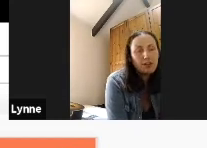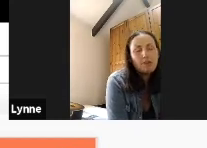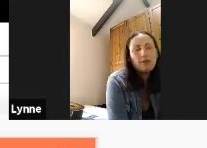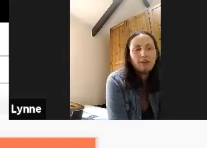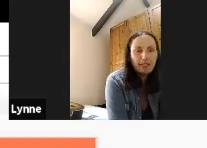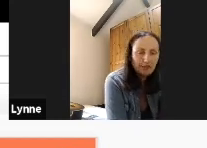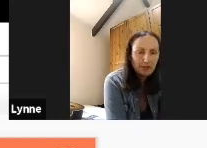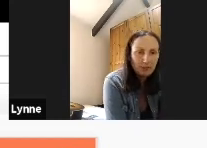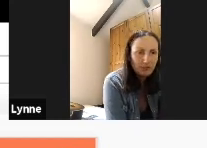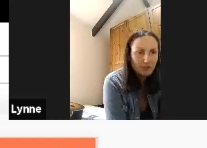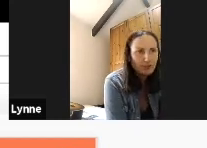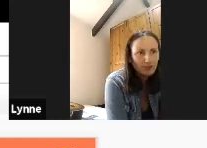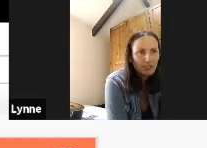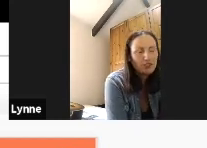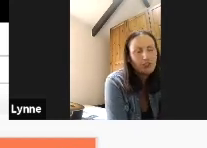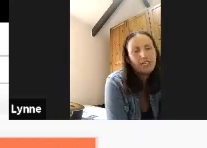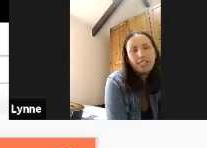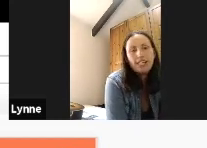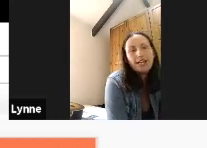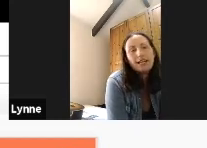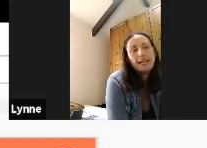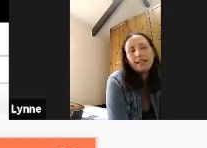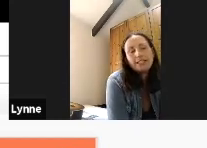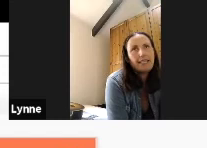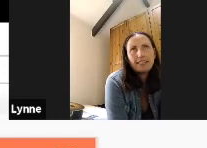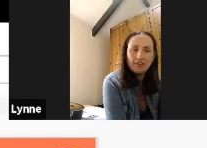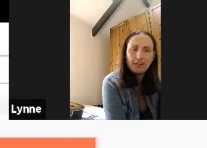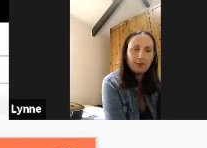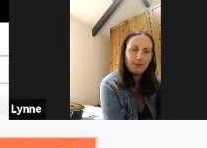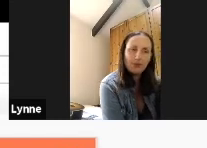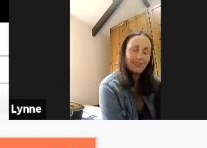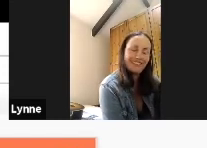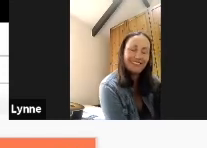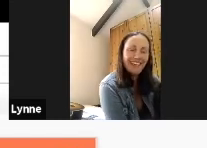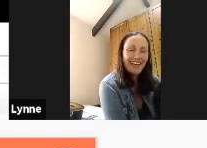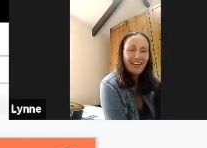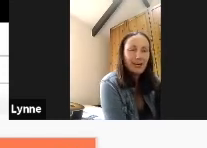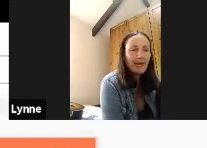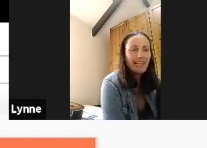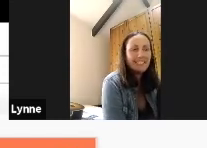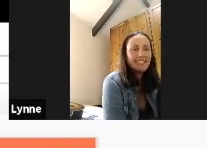country. We work with thousands of producers across the country and tens of thousands of shoppers